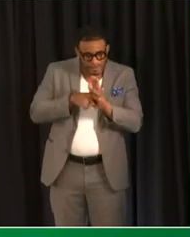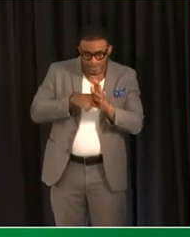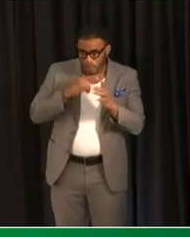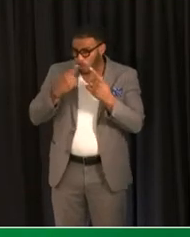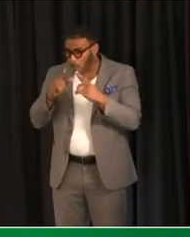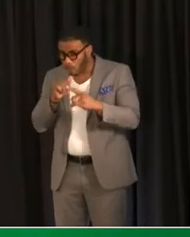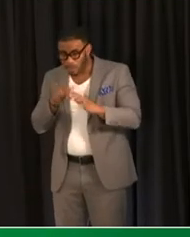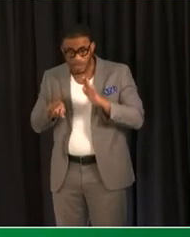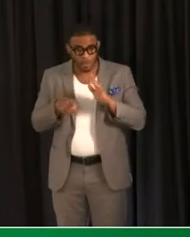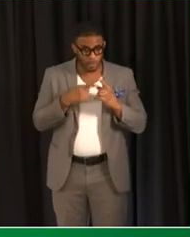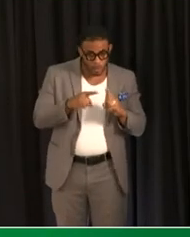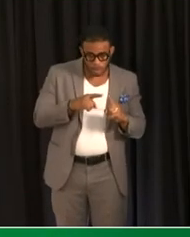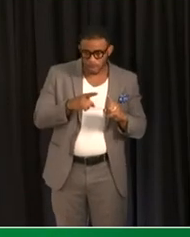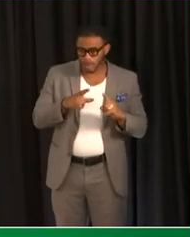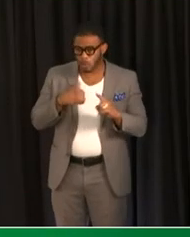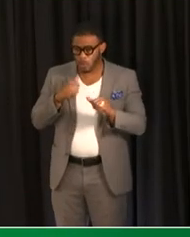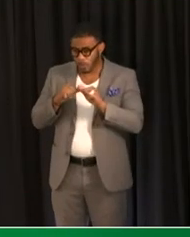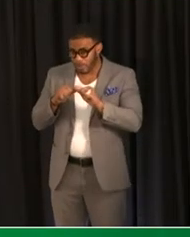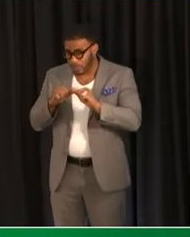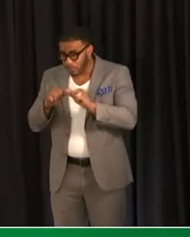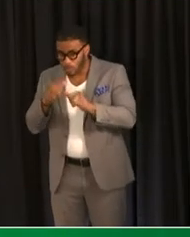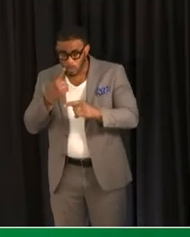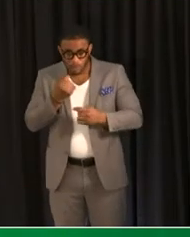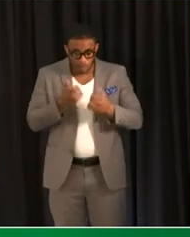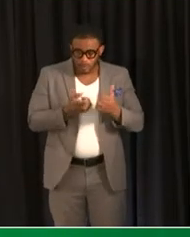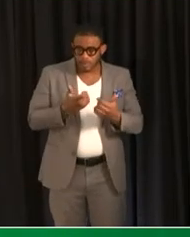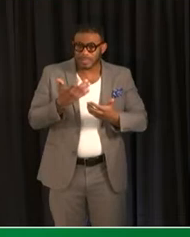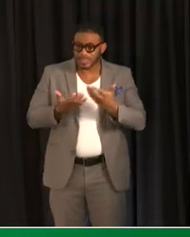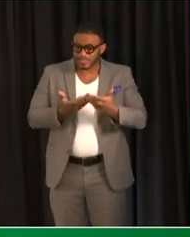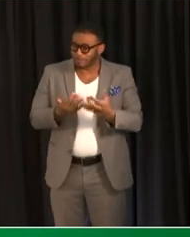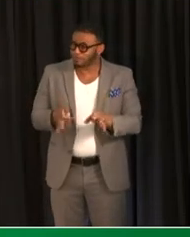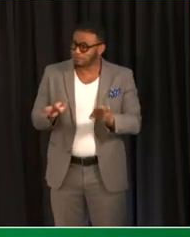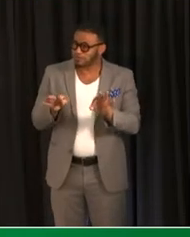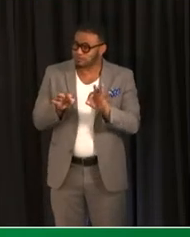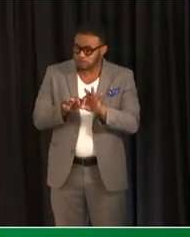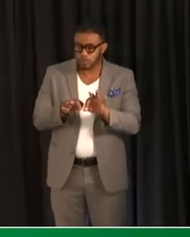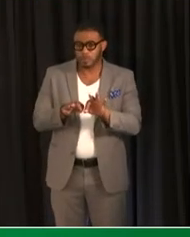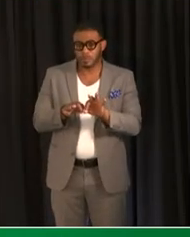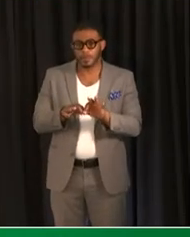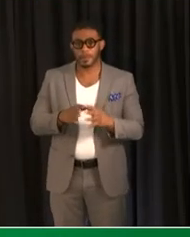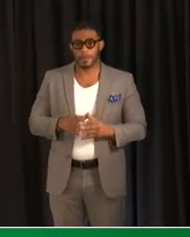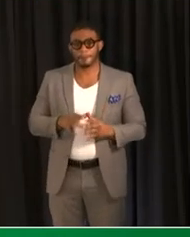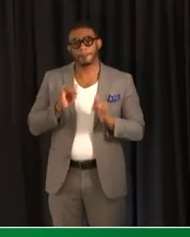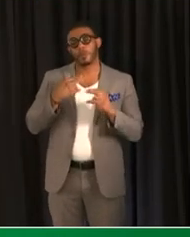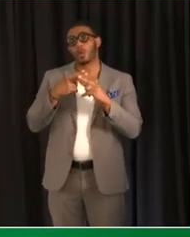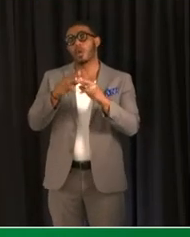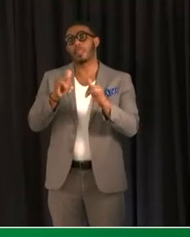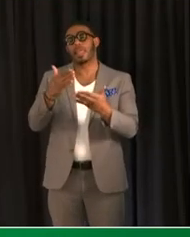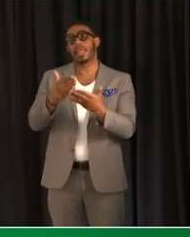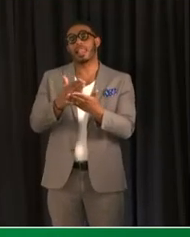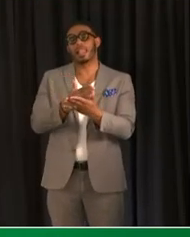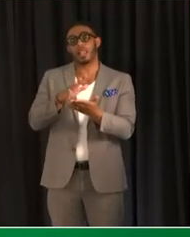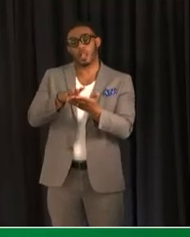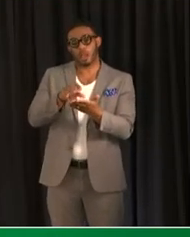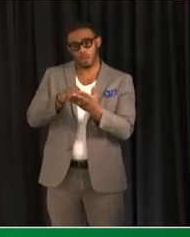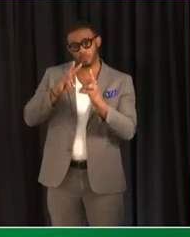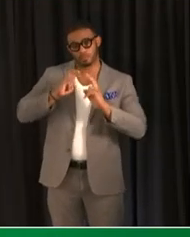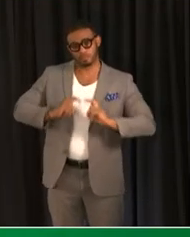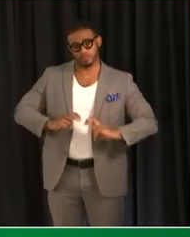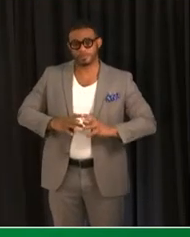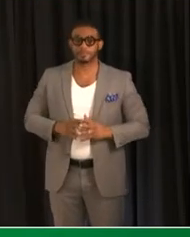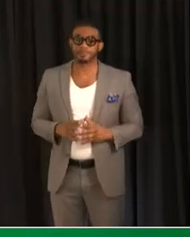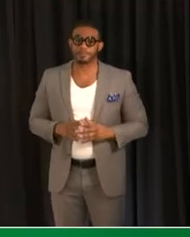should be maintained as we move forward with our district agencies and lessons best learned from